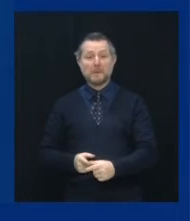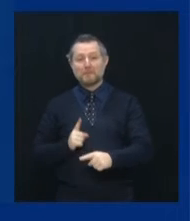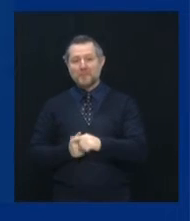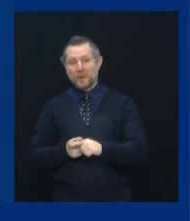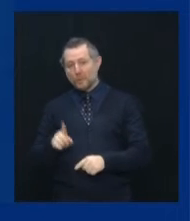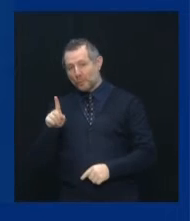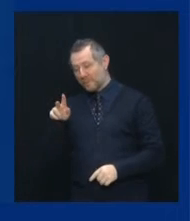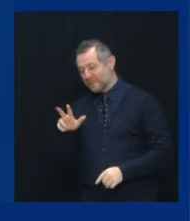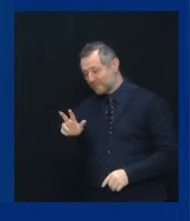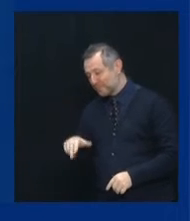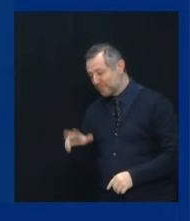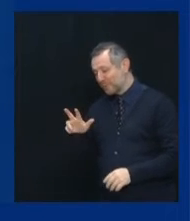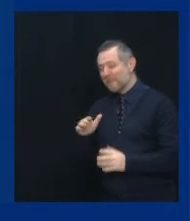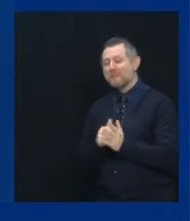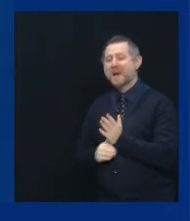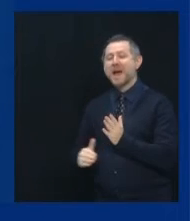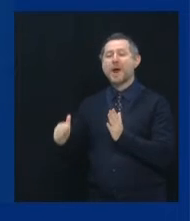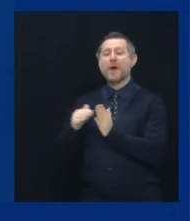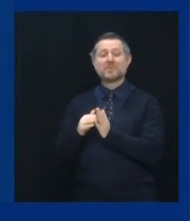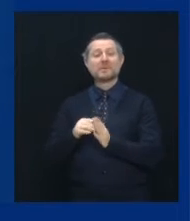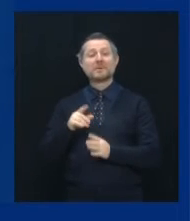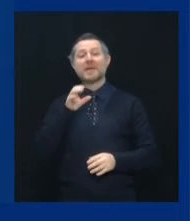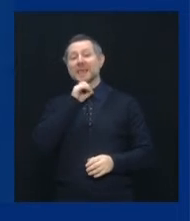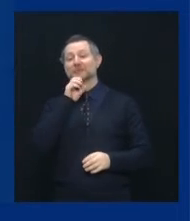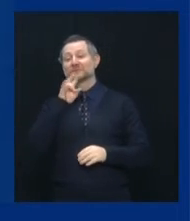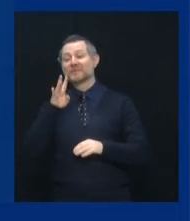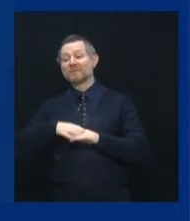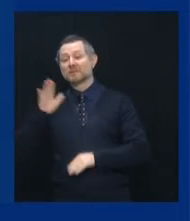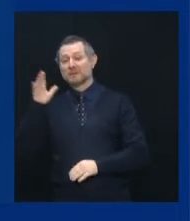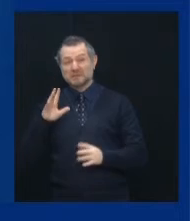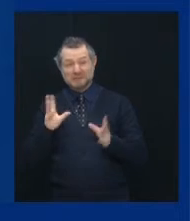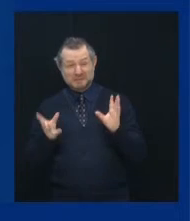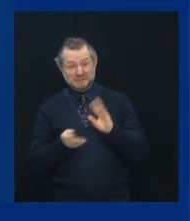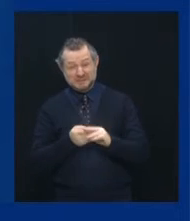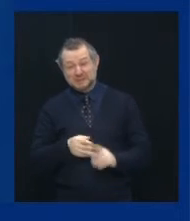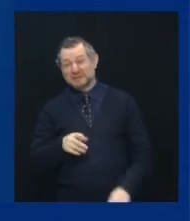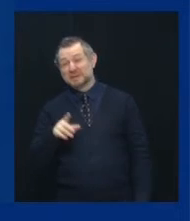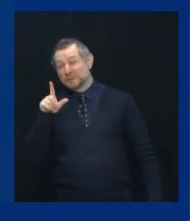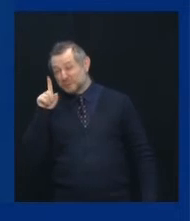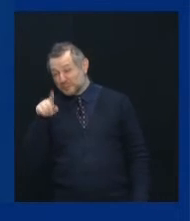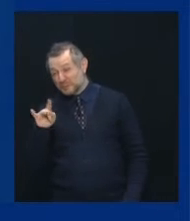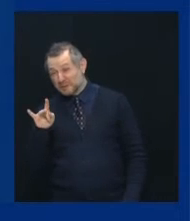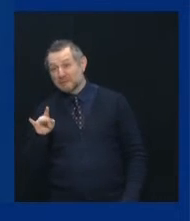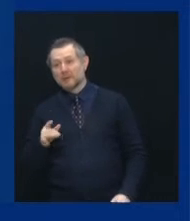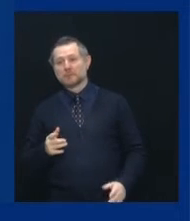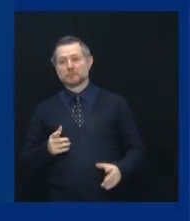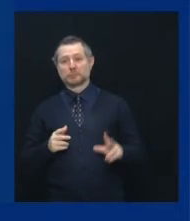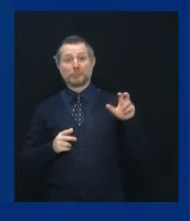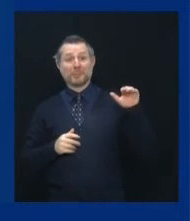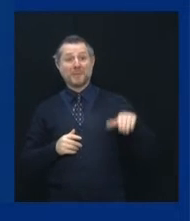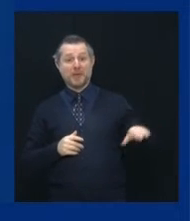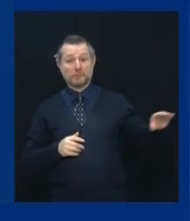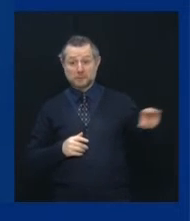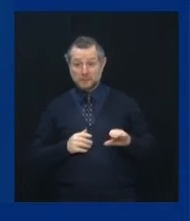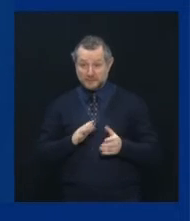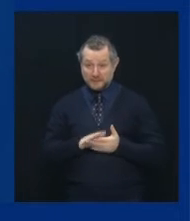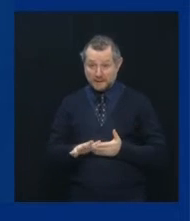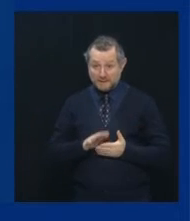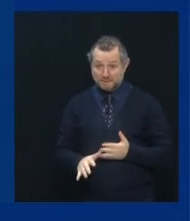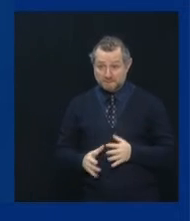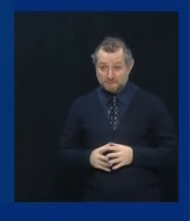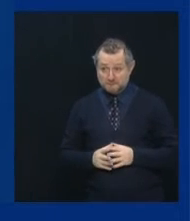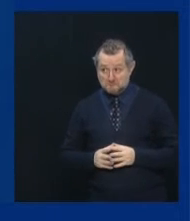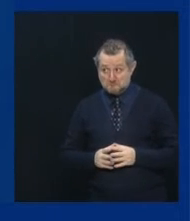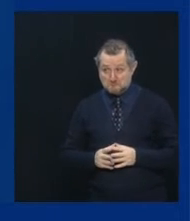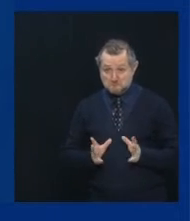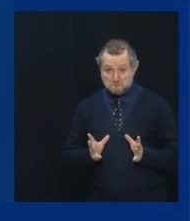plus. So that's over 6 million people in 1B. You're getting 300,000 dosages per week. It takes a